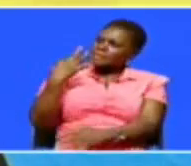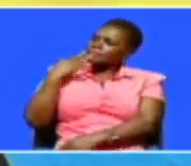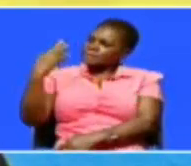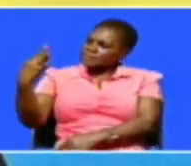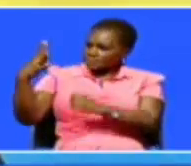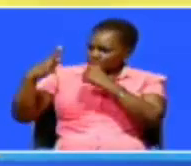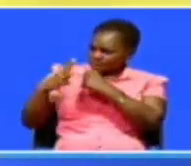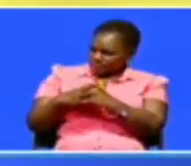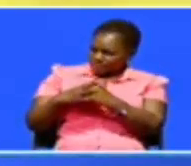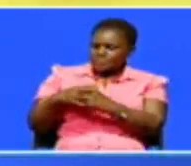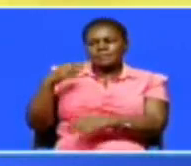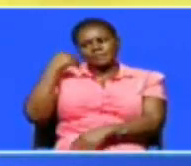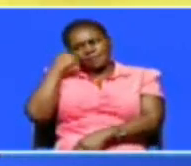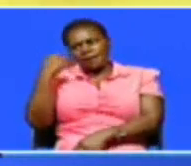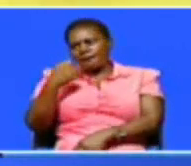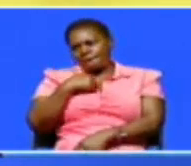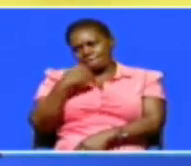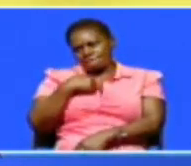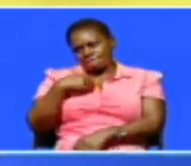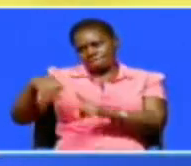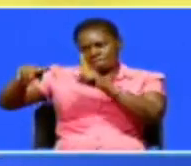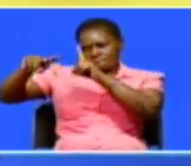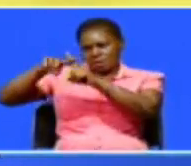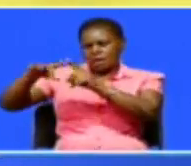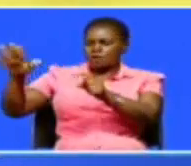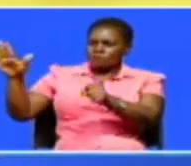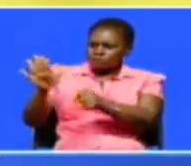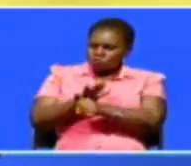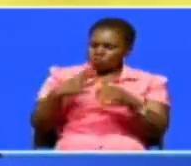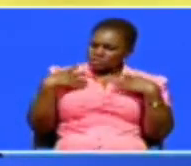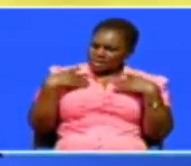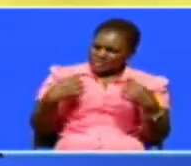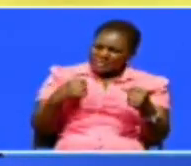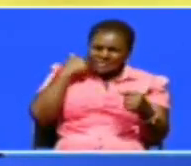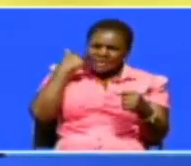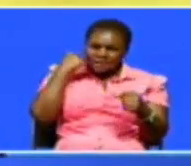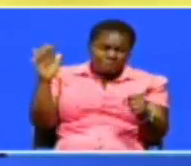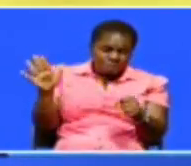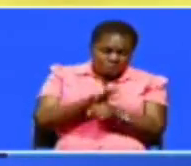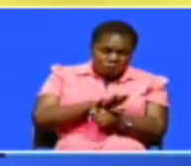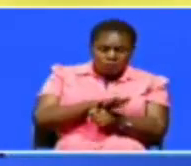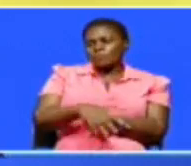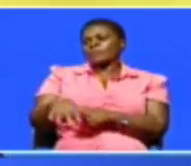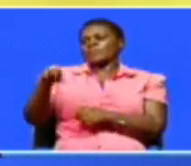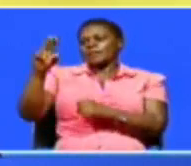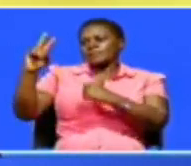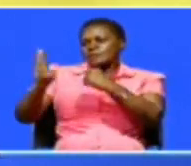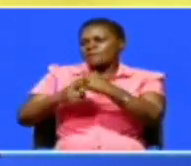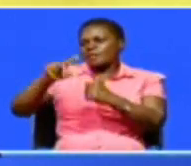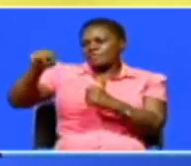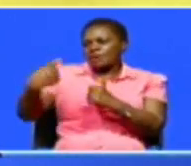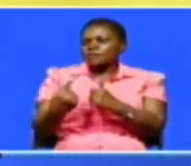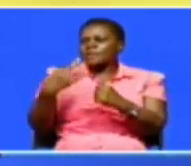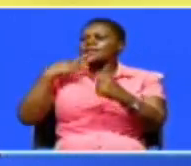309 were positive. The total caseload in the country is now